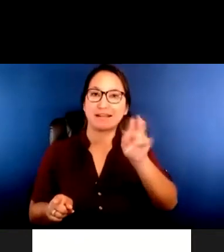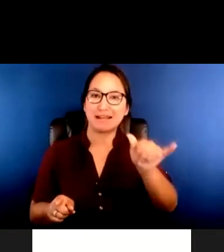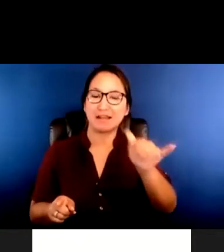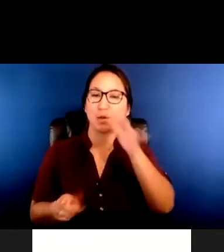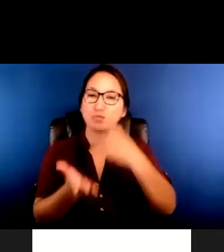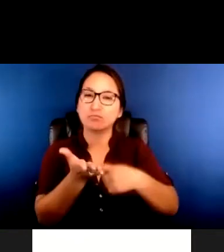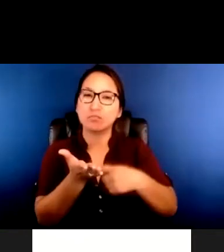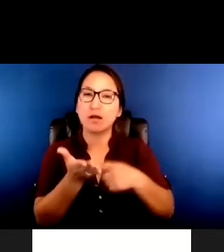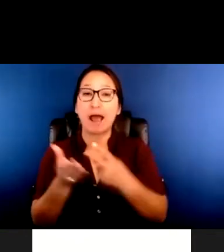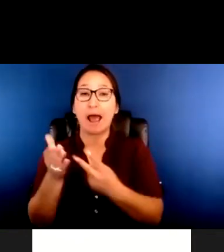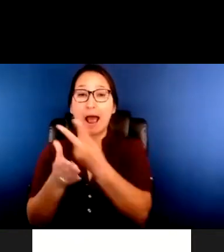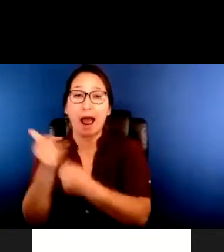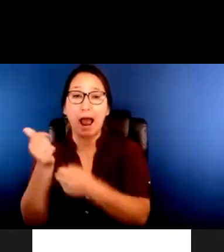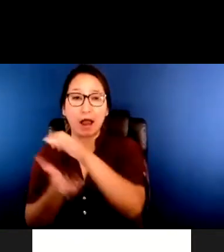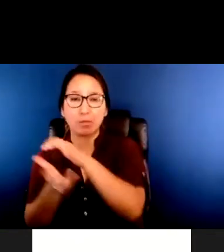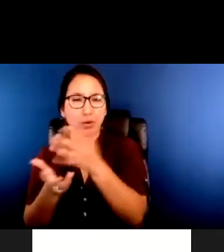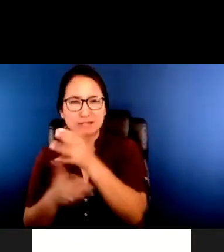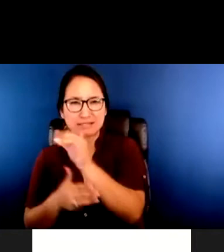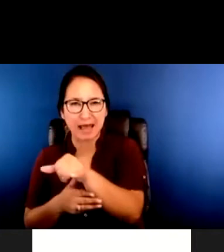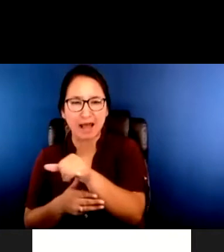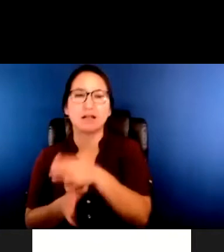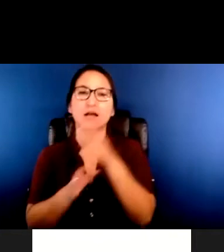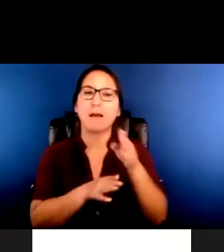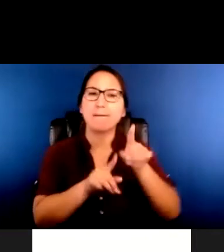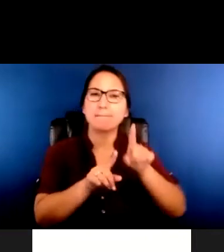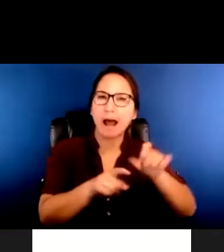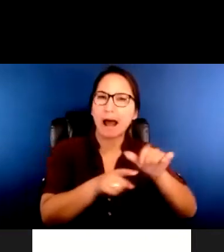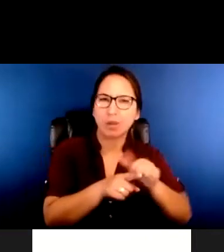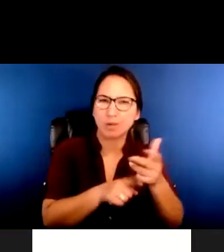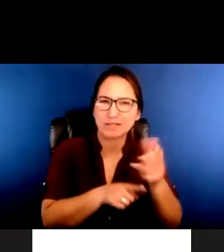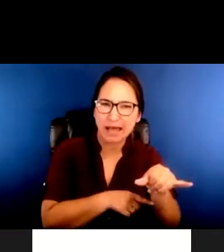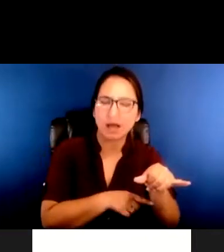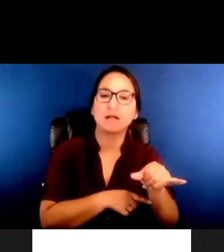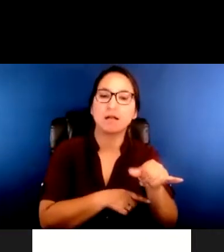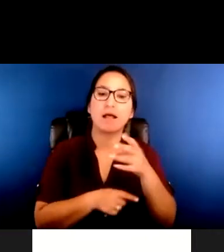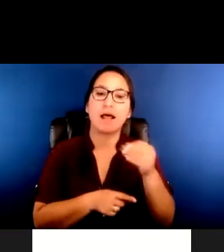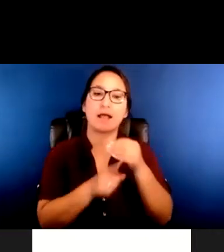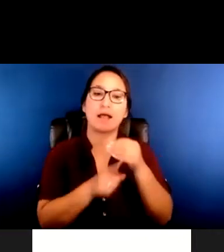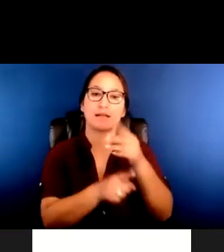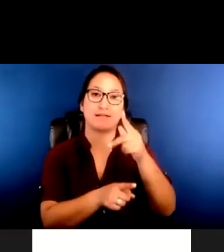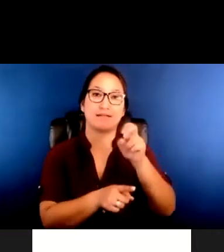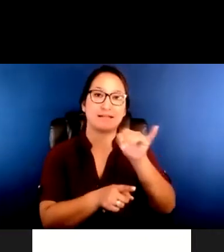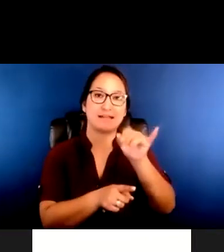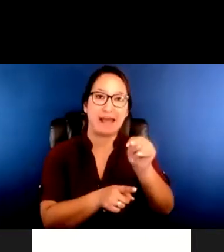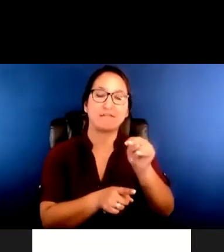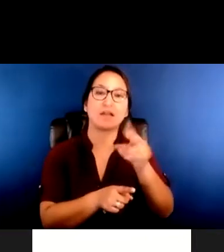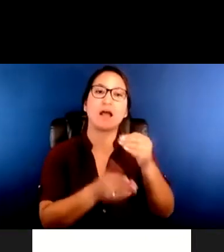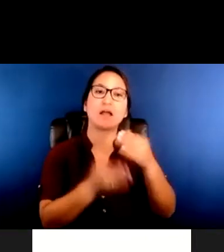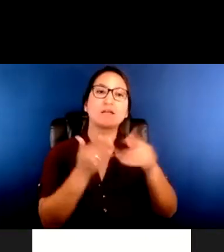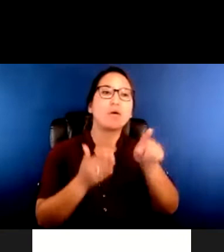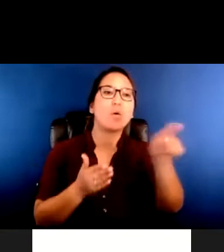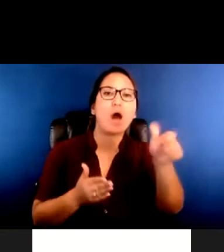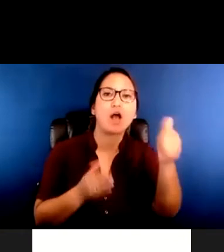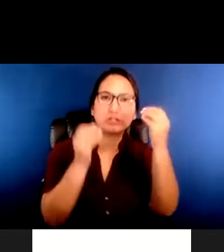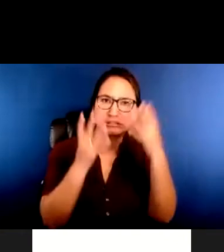and Kevin certainly join in, and then we've got other teachers and band as well. You guys feel free to talk a little